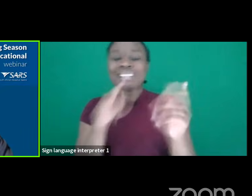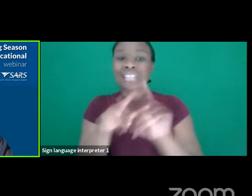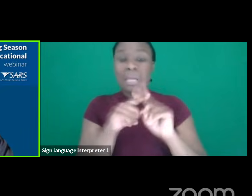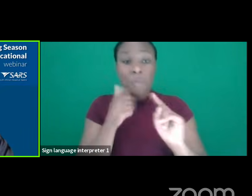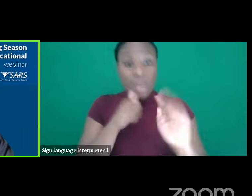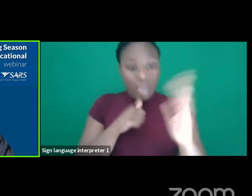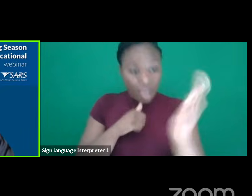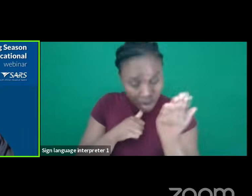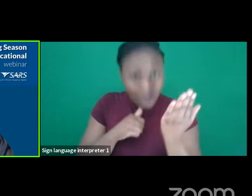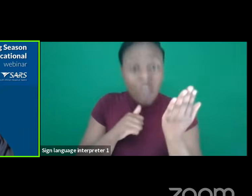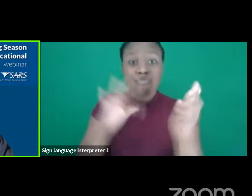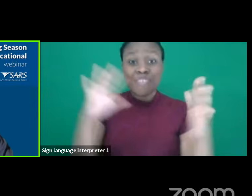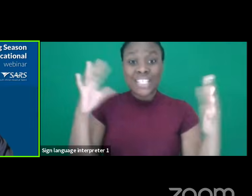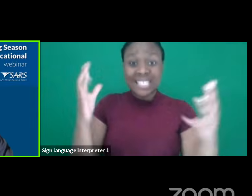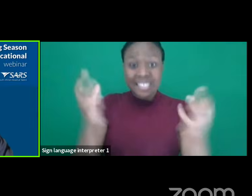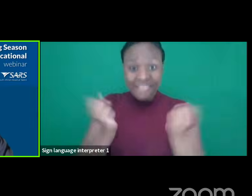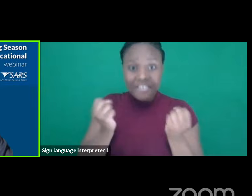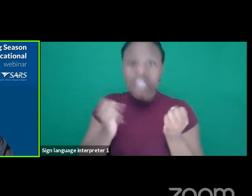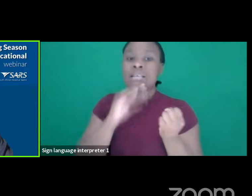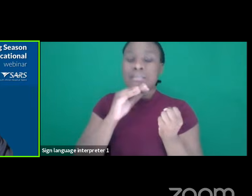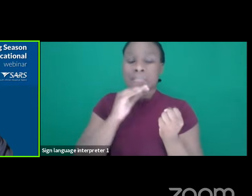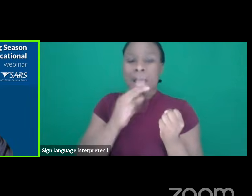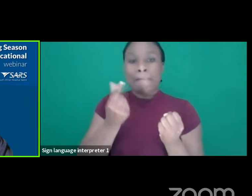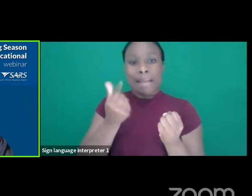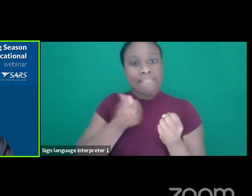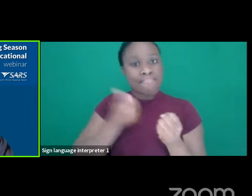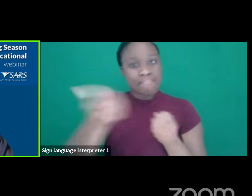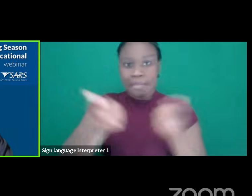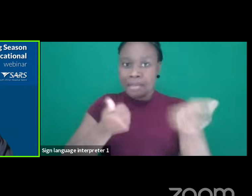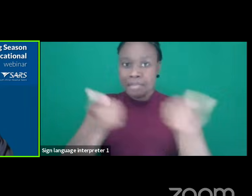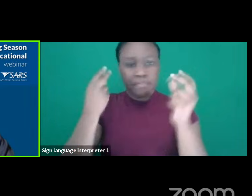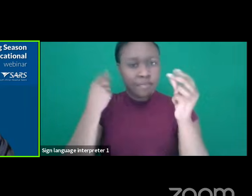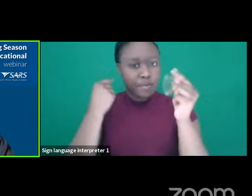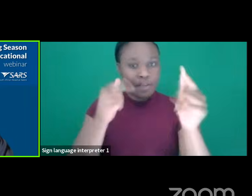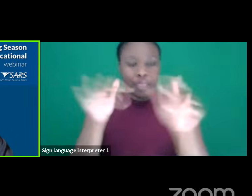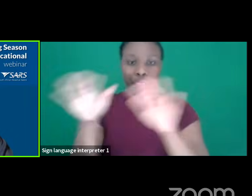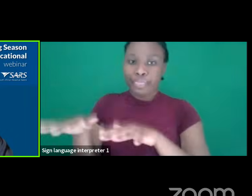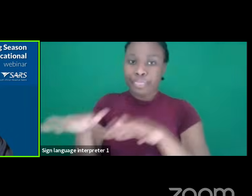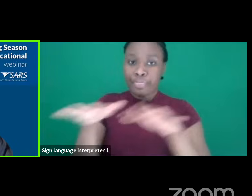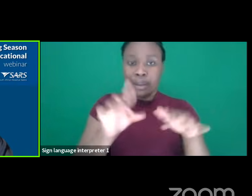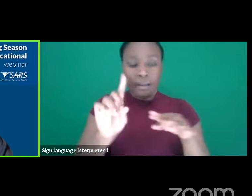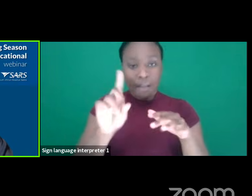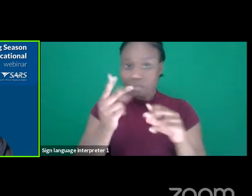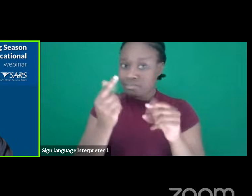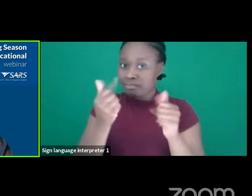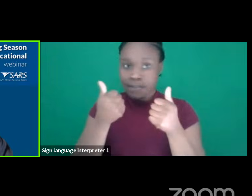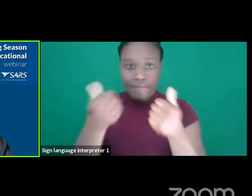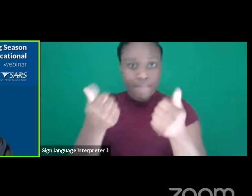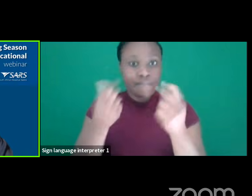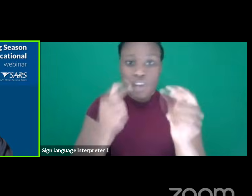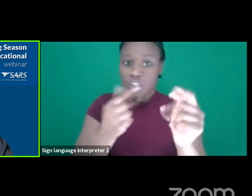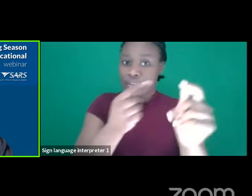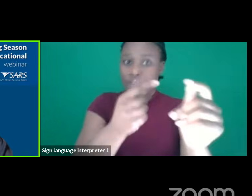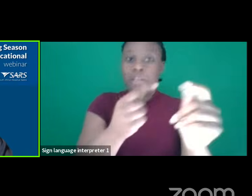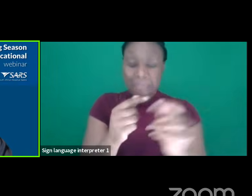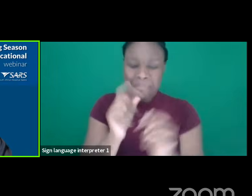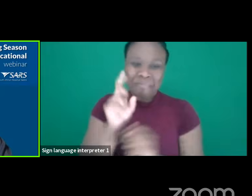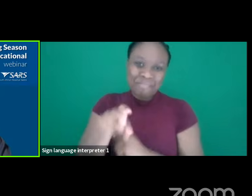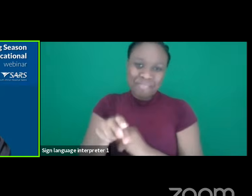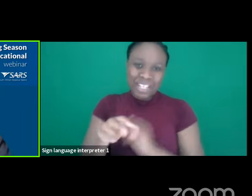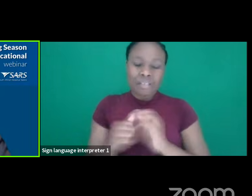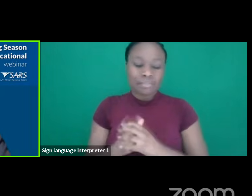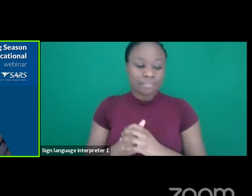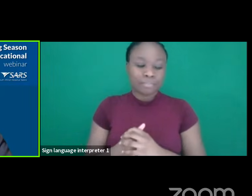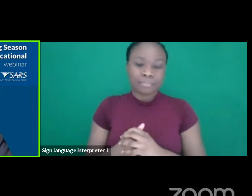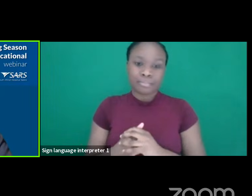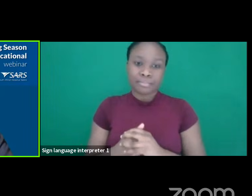terms of making sure that whatever refund is due to you is paid as soon as possible. I want to also